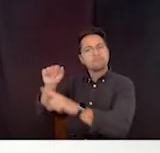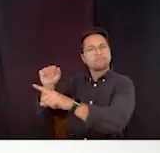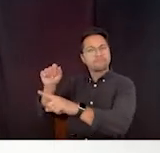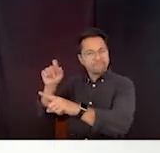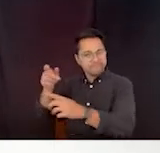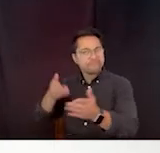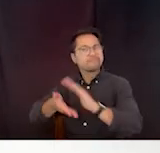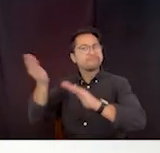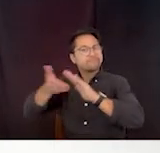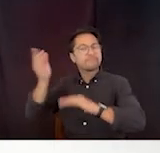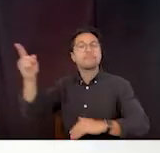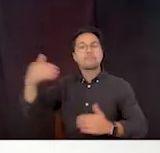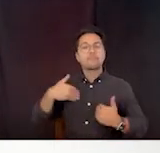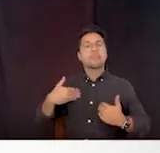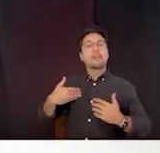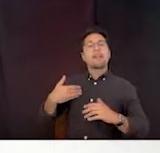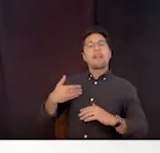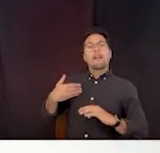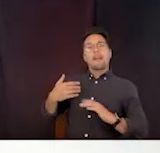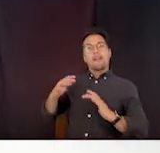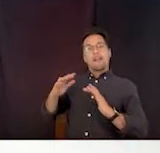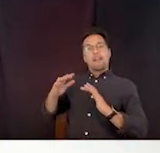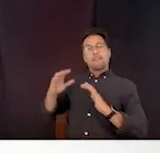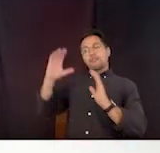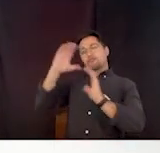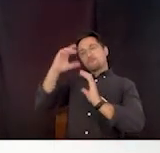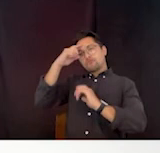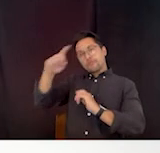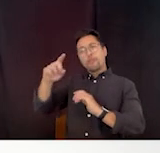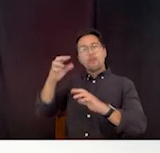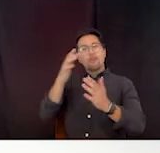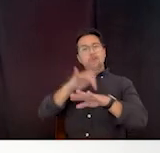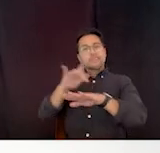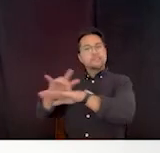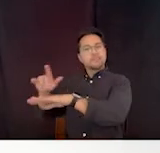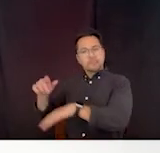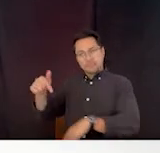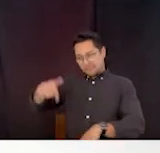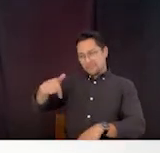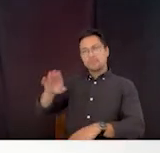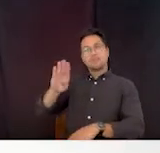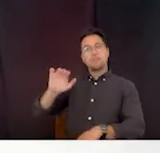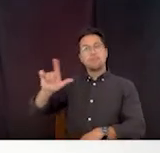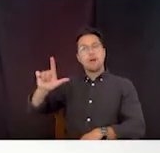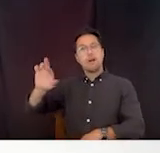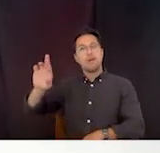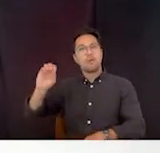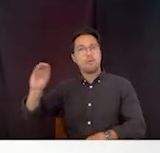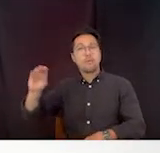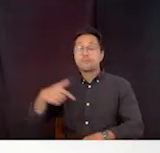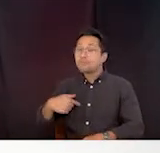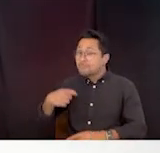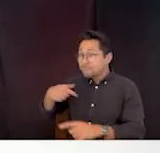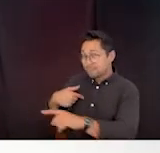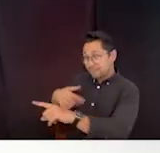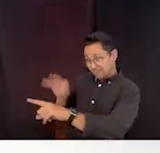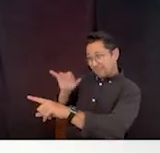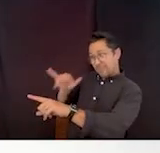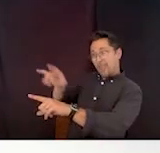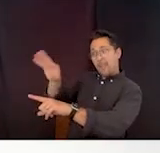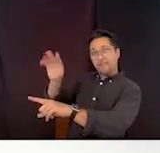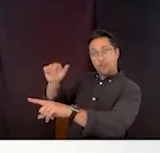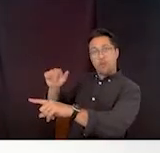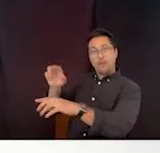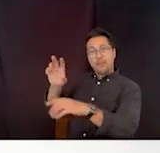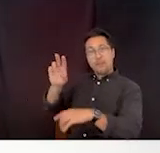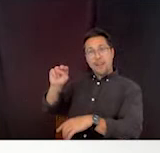called Search for Resources Saturday at 5:30 back in this ballroom. And actually, I found out about the Florida Navigator here at the